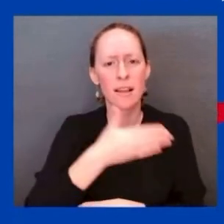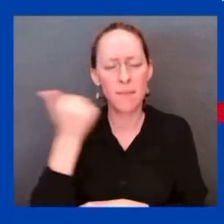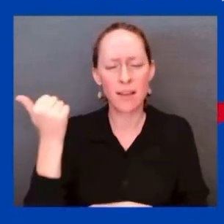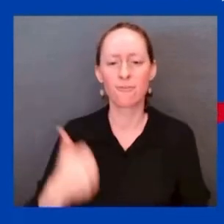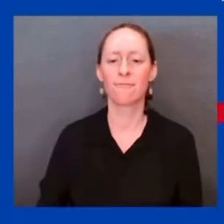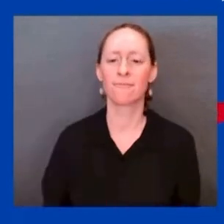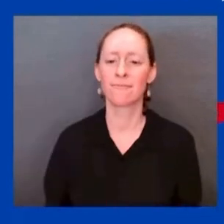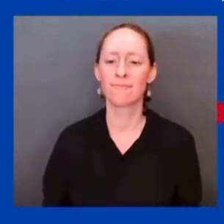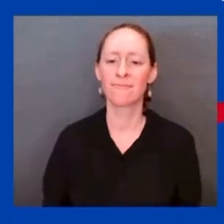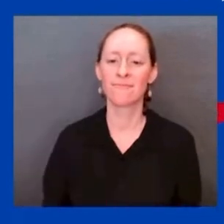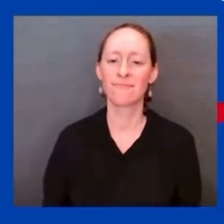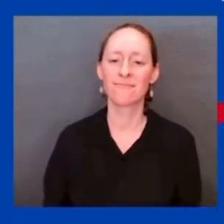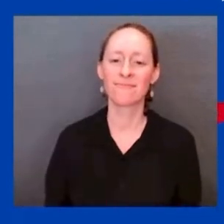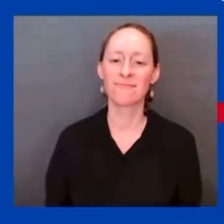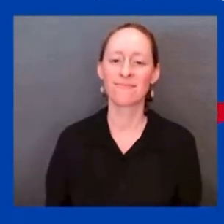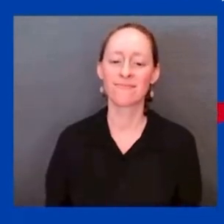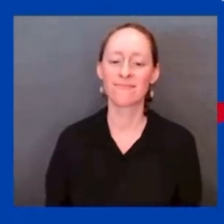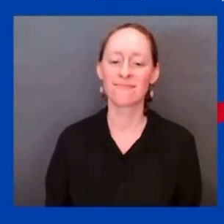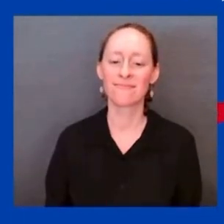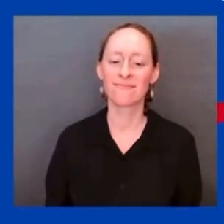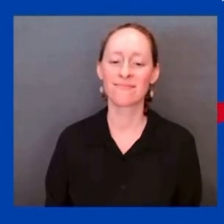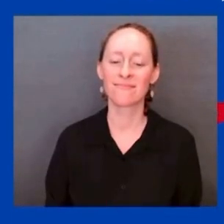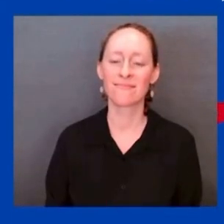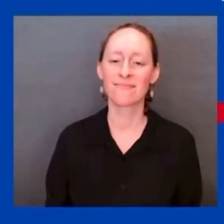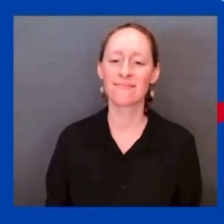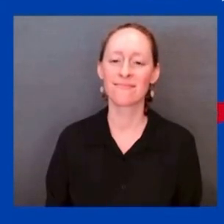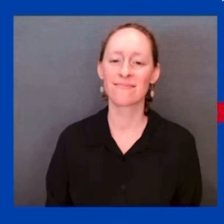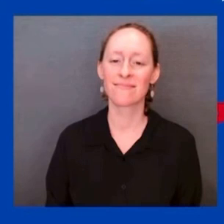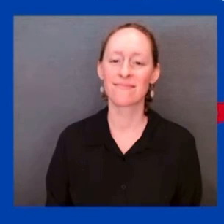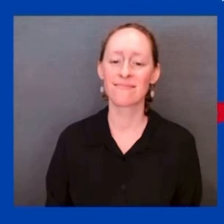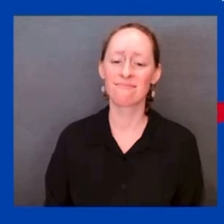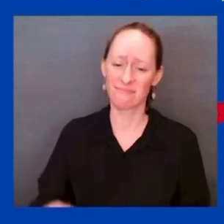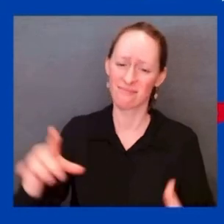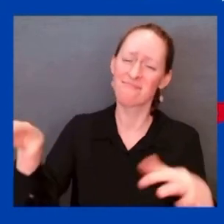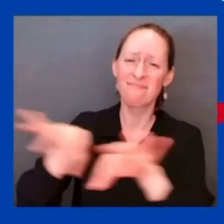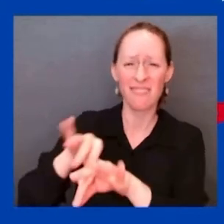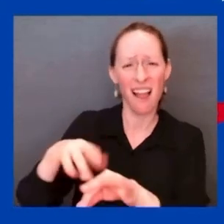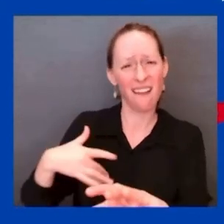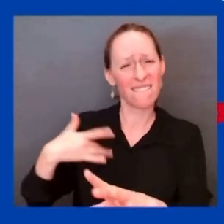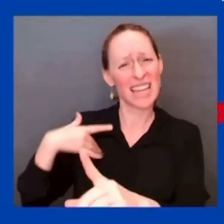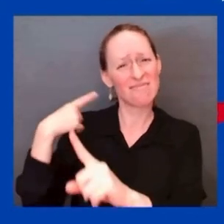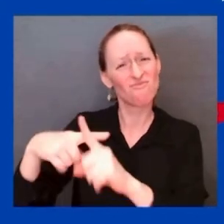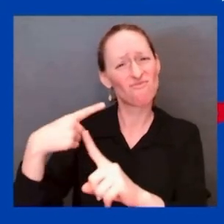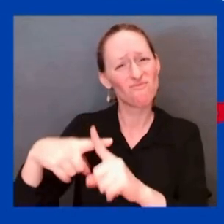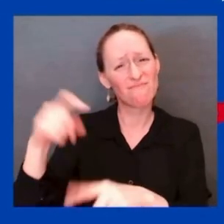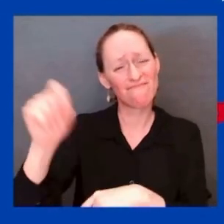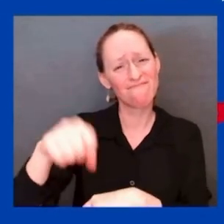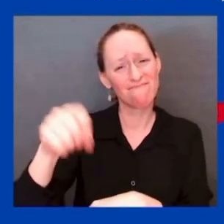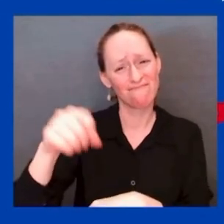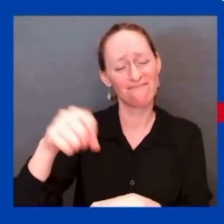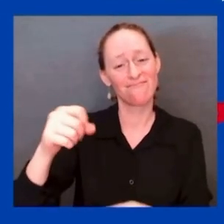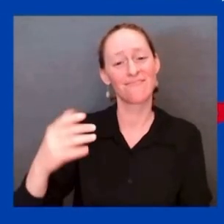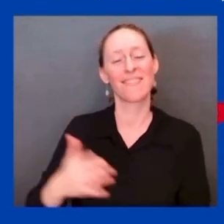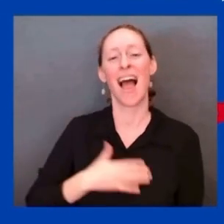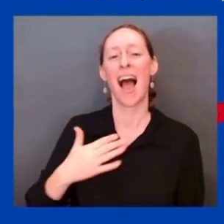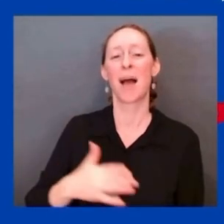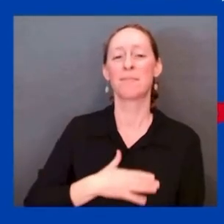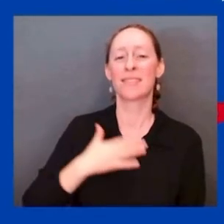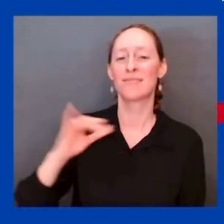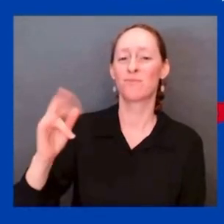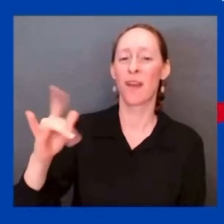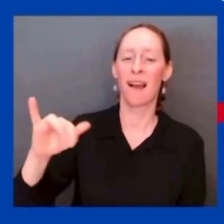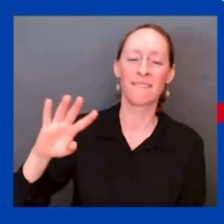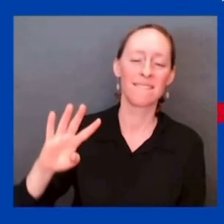folks, happy 4th of July. Thank you, thank you, thank you for everything you do. May God bless you all, and may God bless our